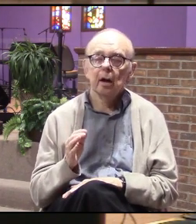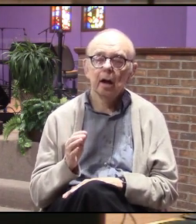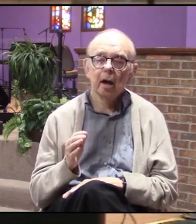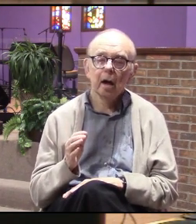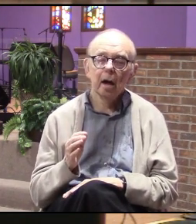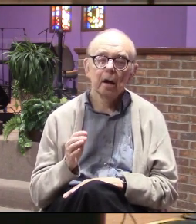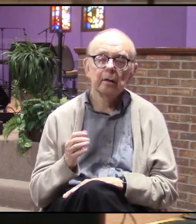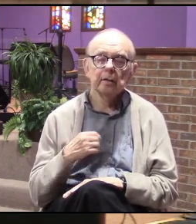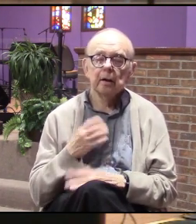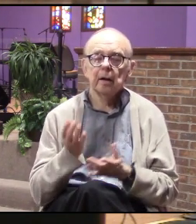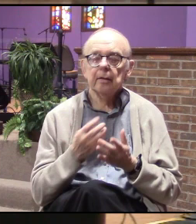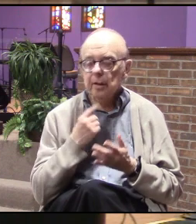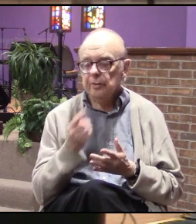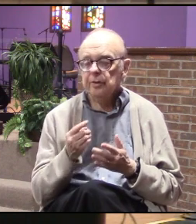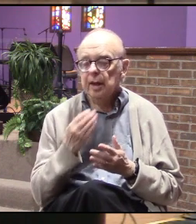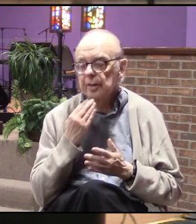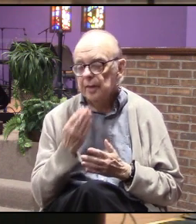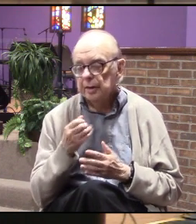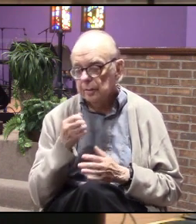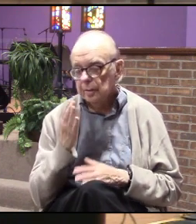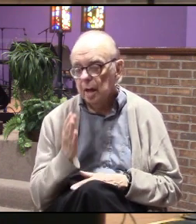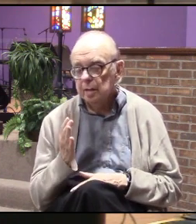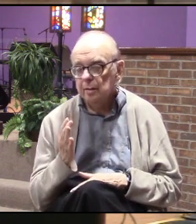Him wanting to say thank you.